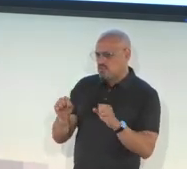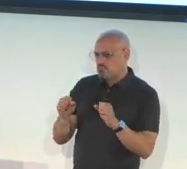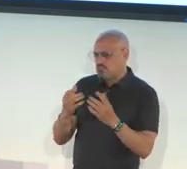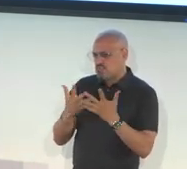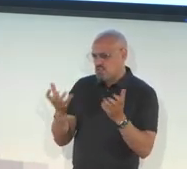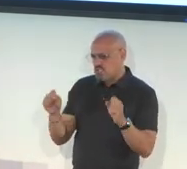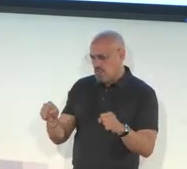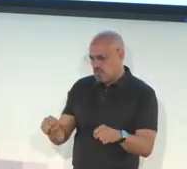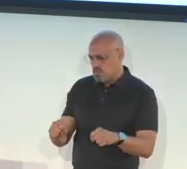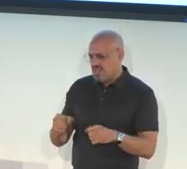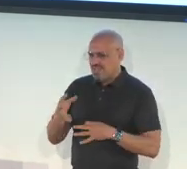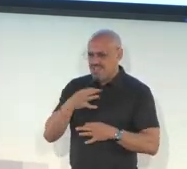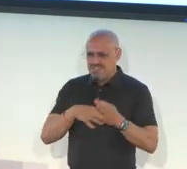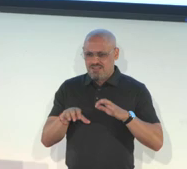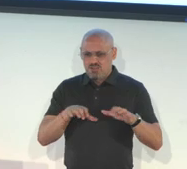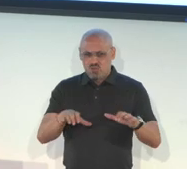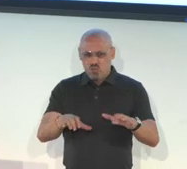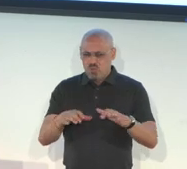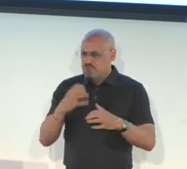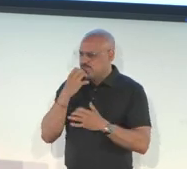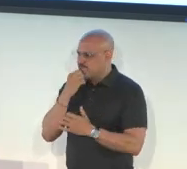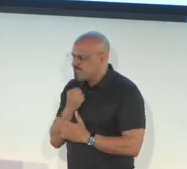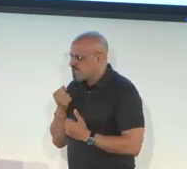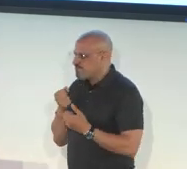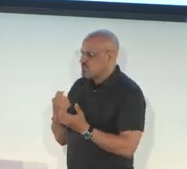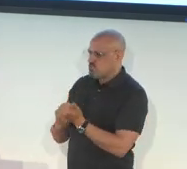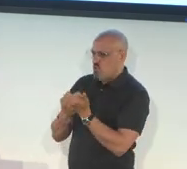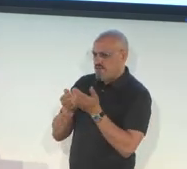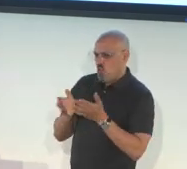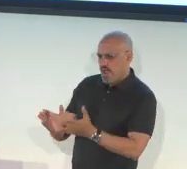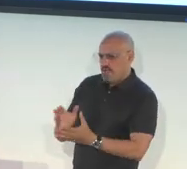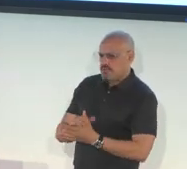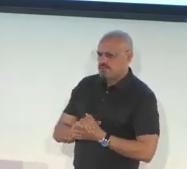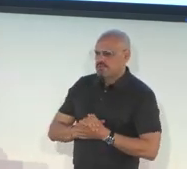rather than doing it in a way that's meaningful and supports the most amount of people.